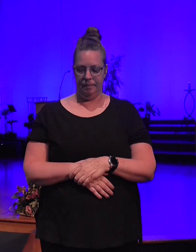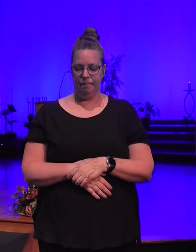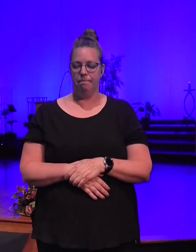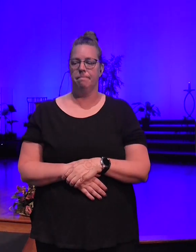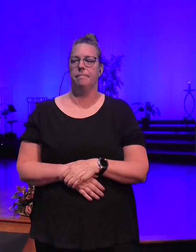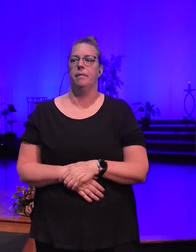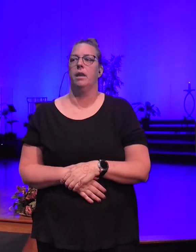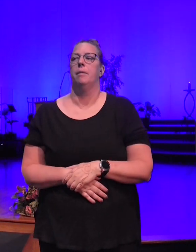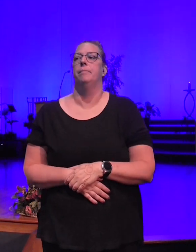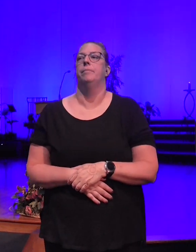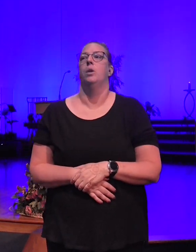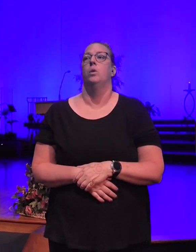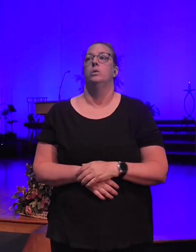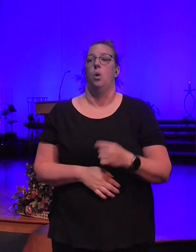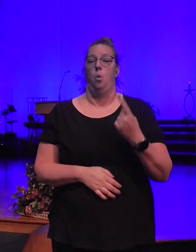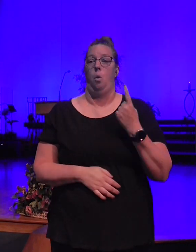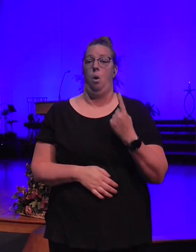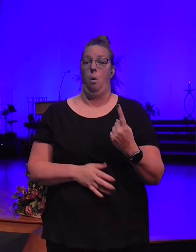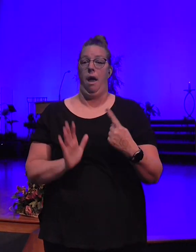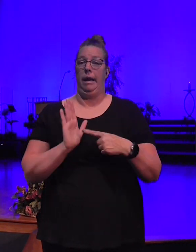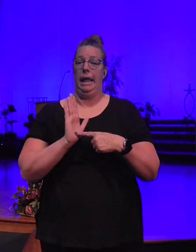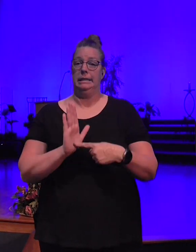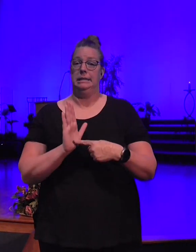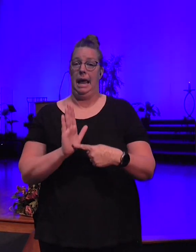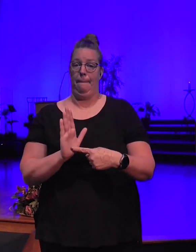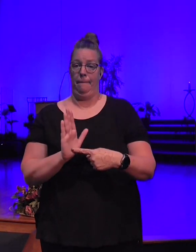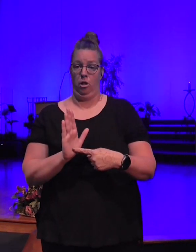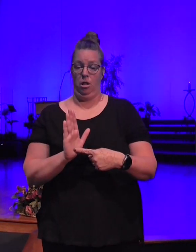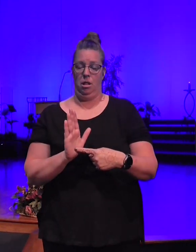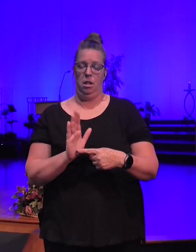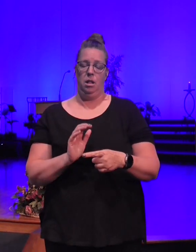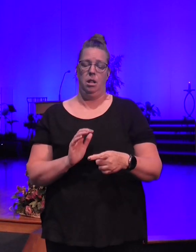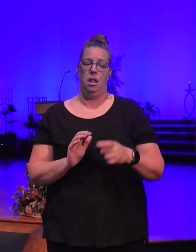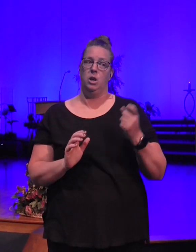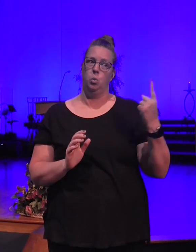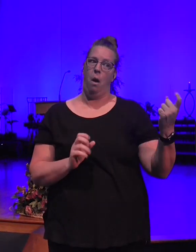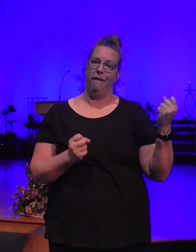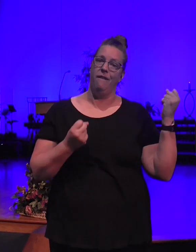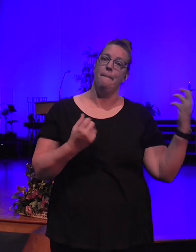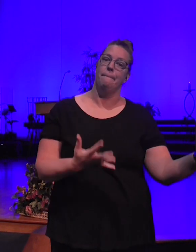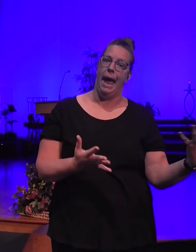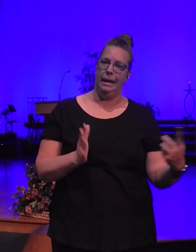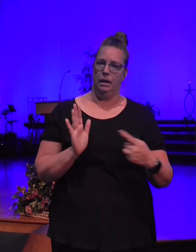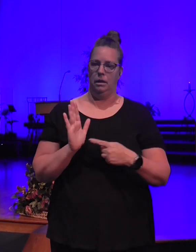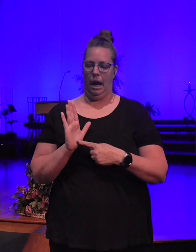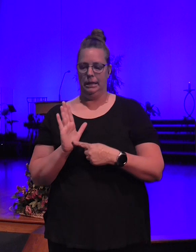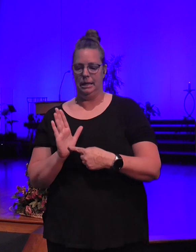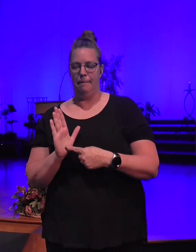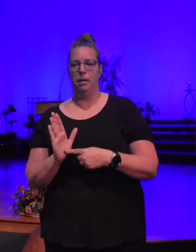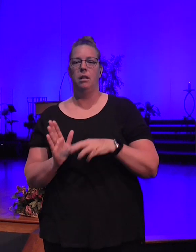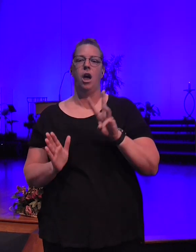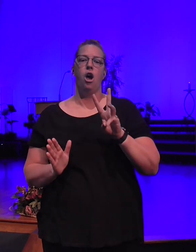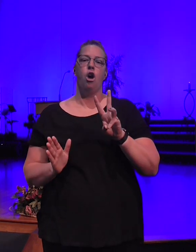One of the examples that Jamie gives in her book, and it's one of many, is the Wright